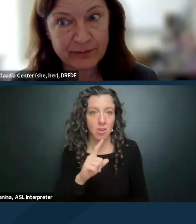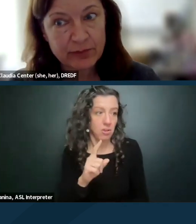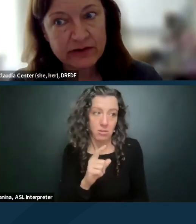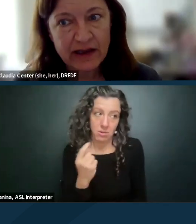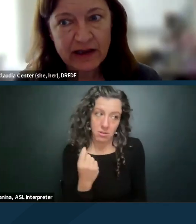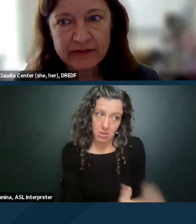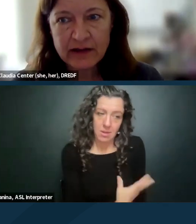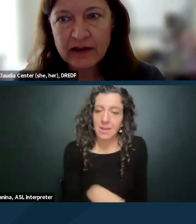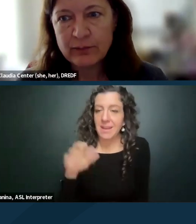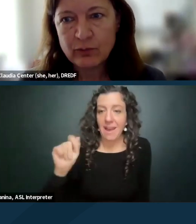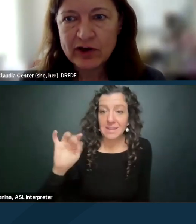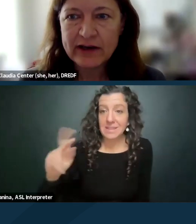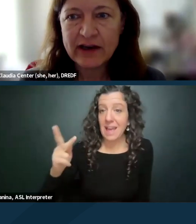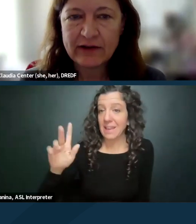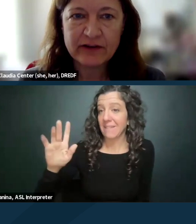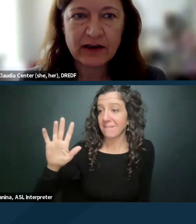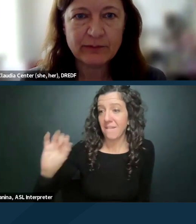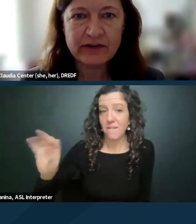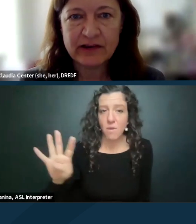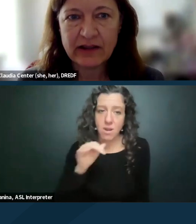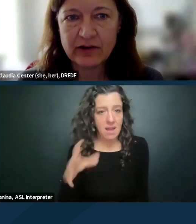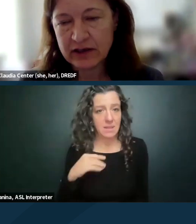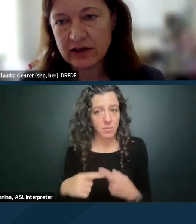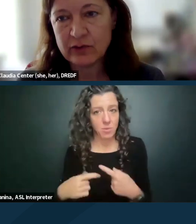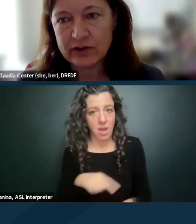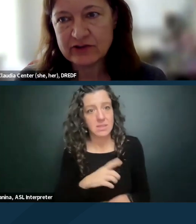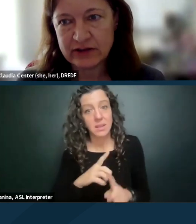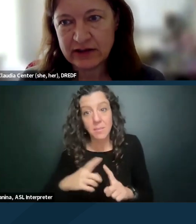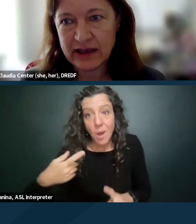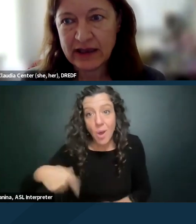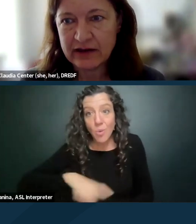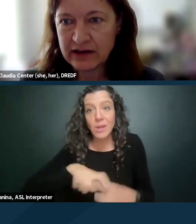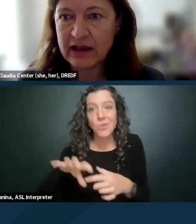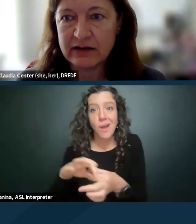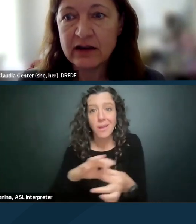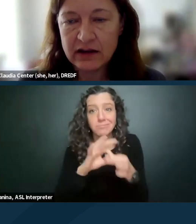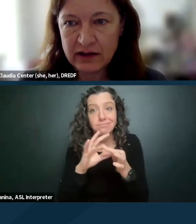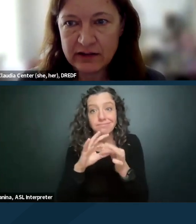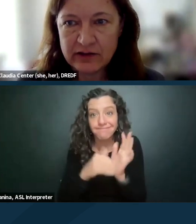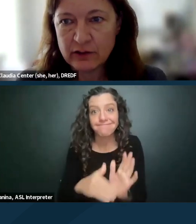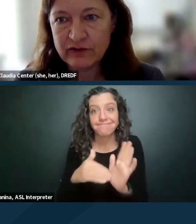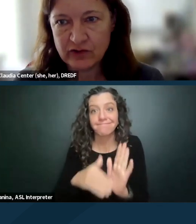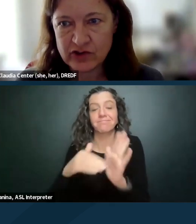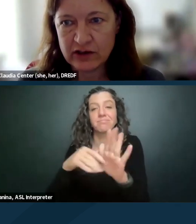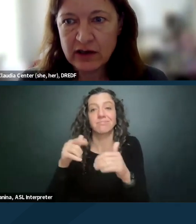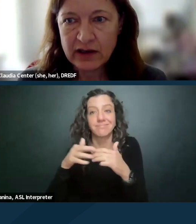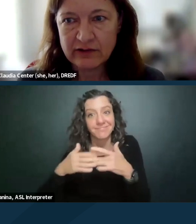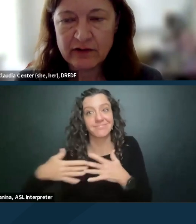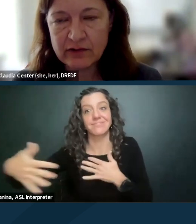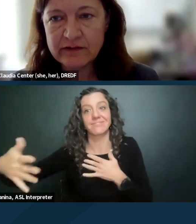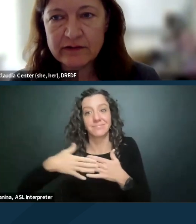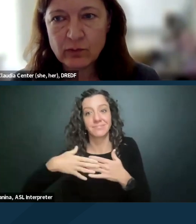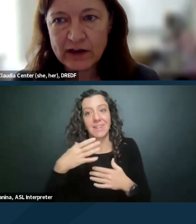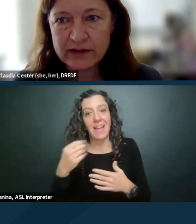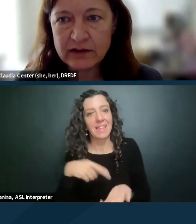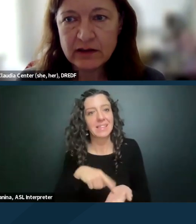not acceptable to us. But we're going to have to come together in coalition again and again in the near future. And